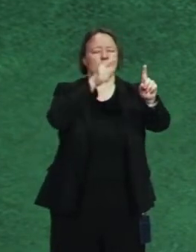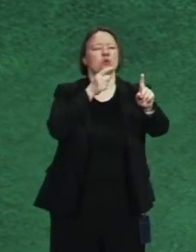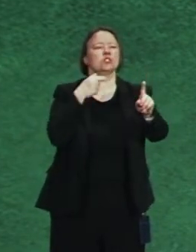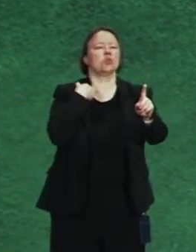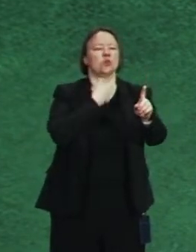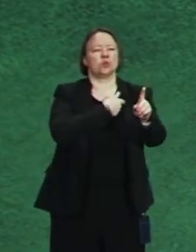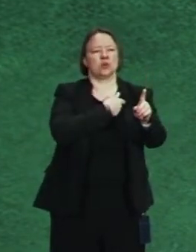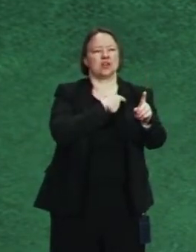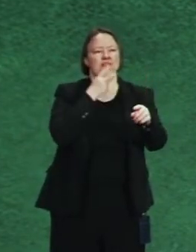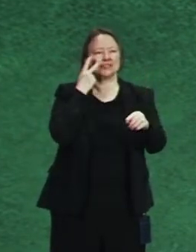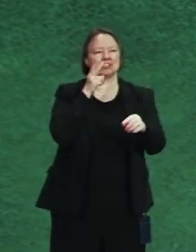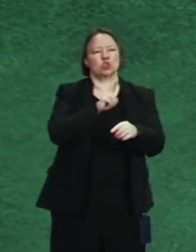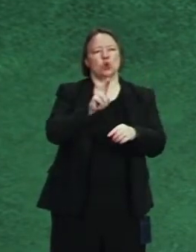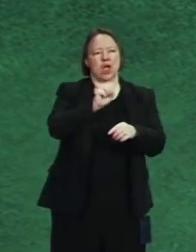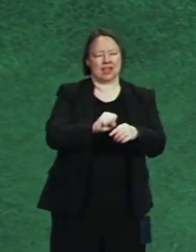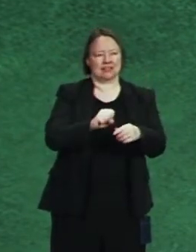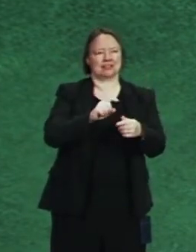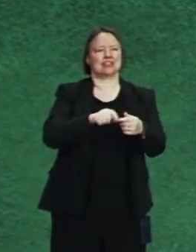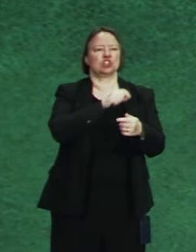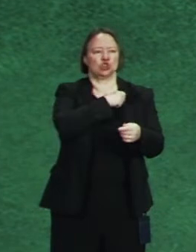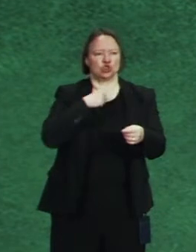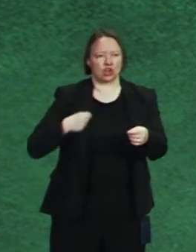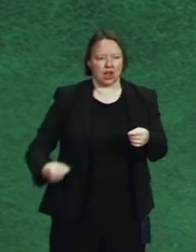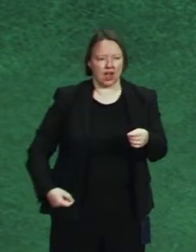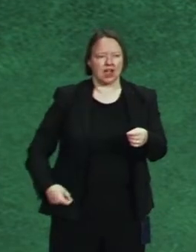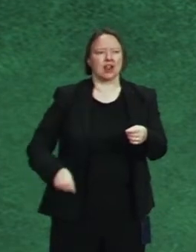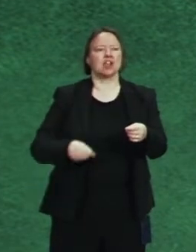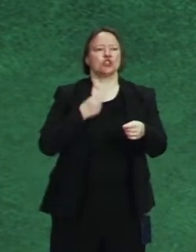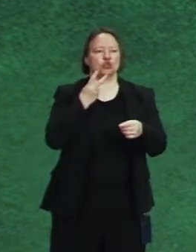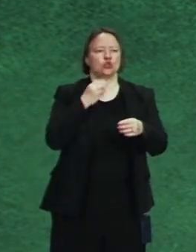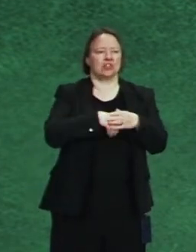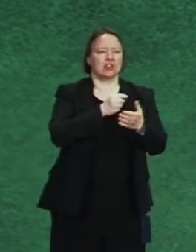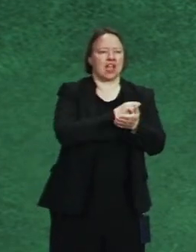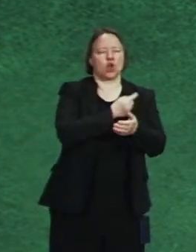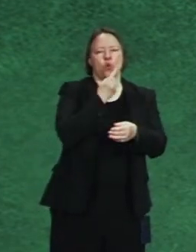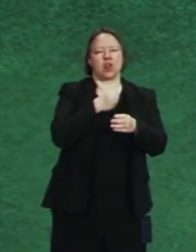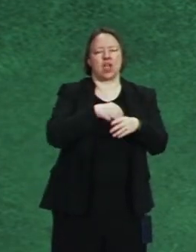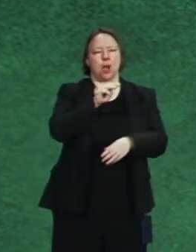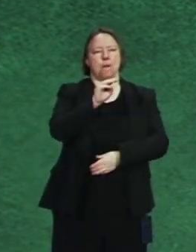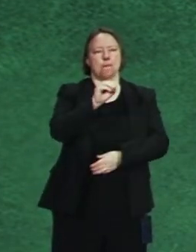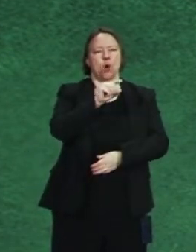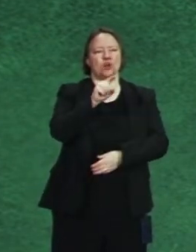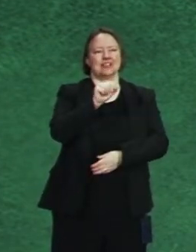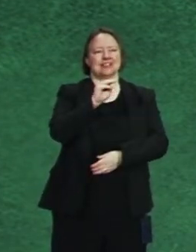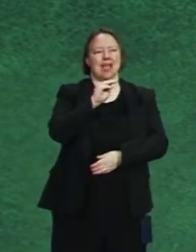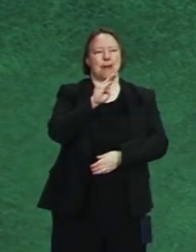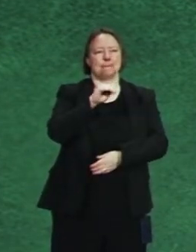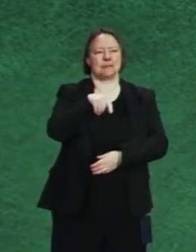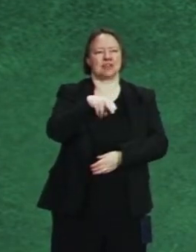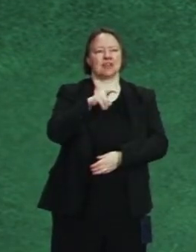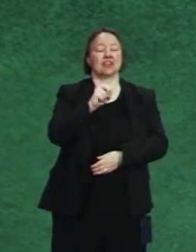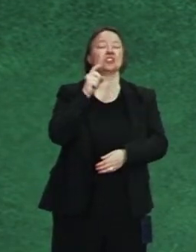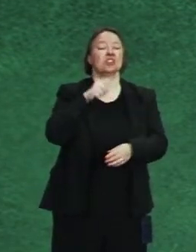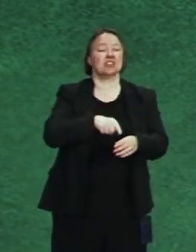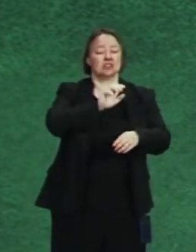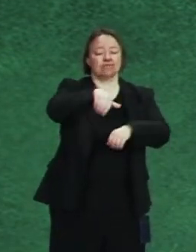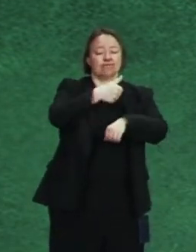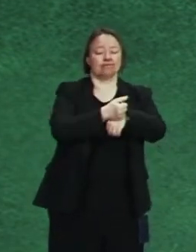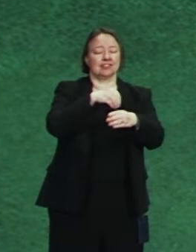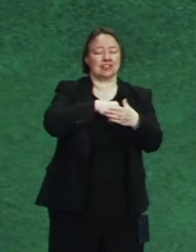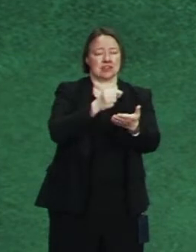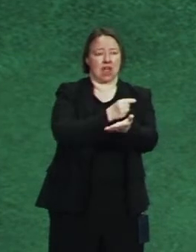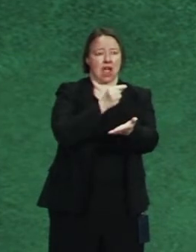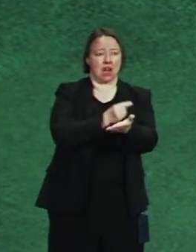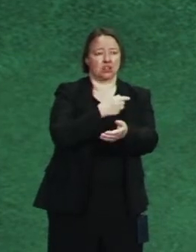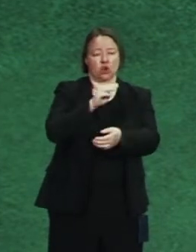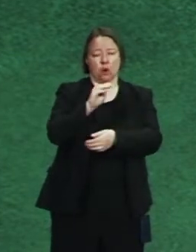members in the US, in China, two of us in Ghana and one in Mozambique. So the project is being piloted in Ghana. So most